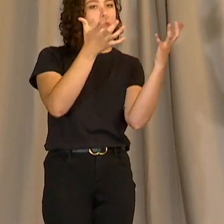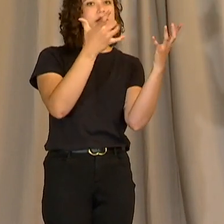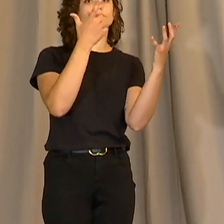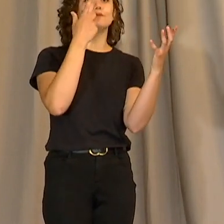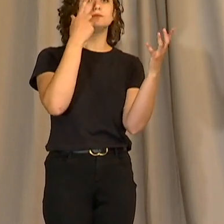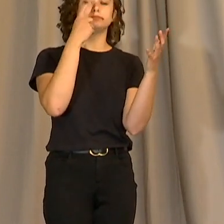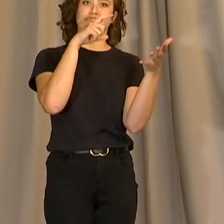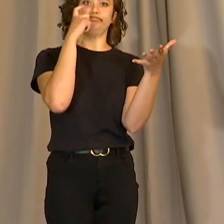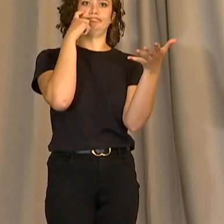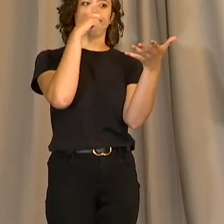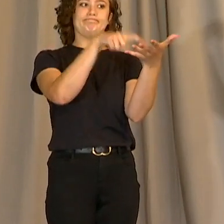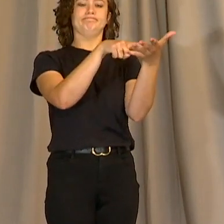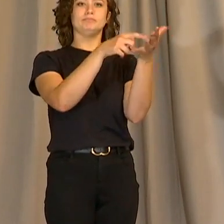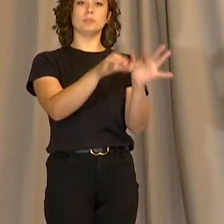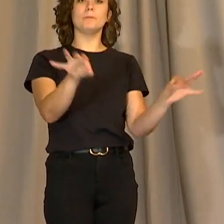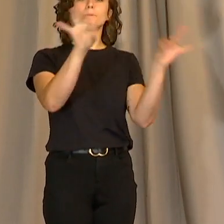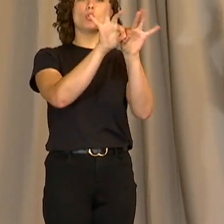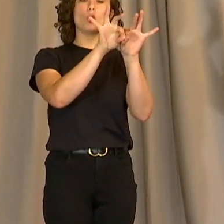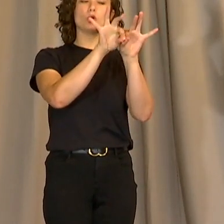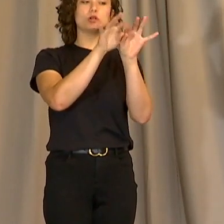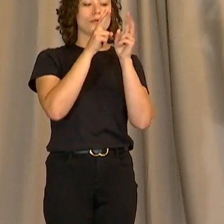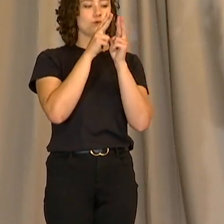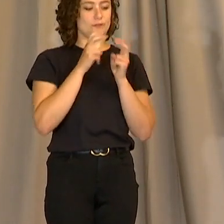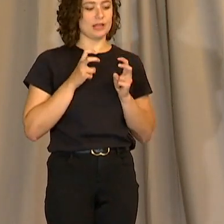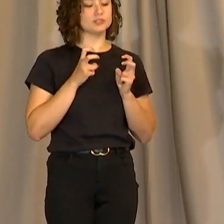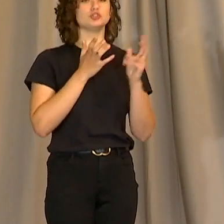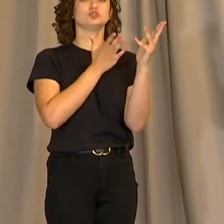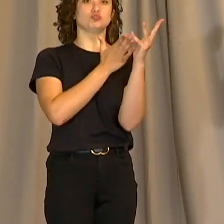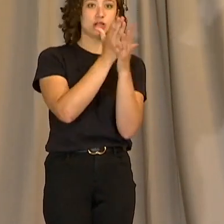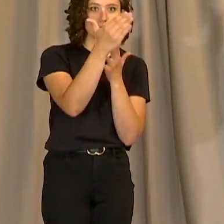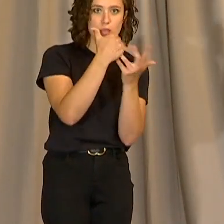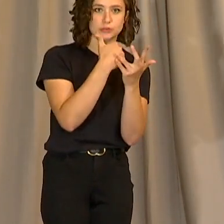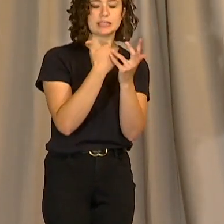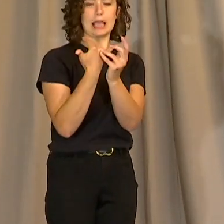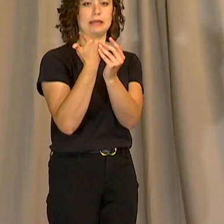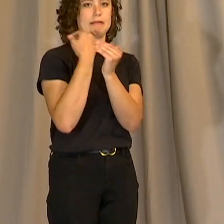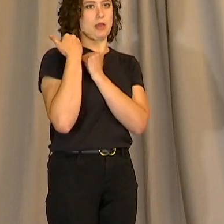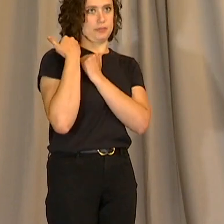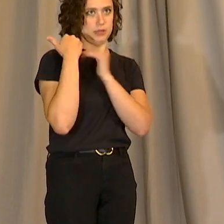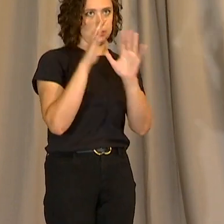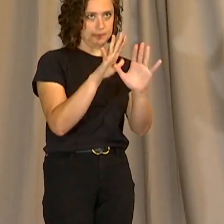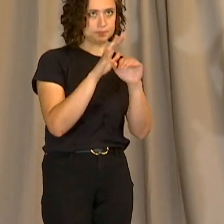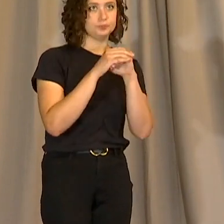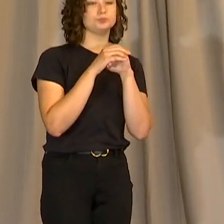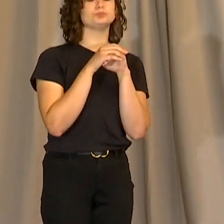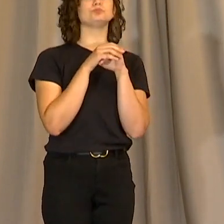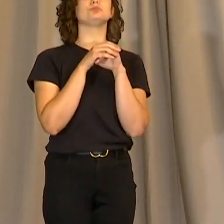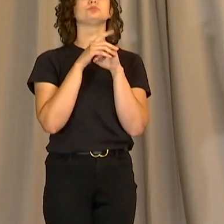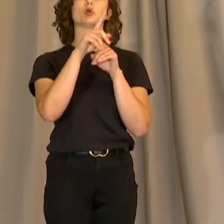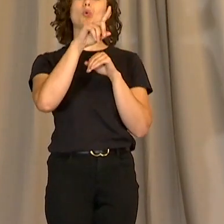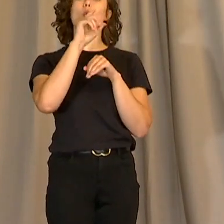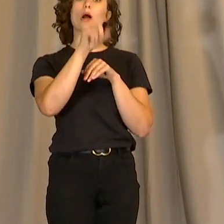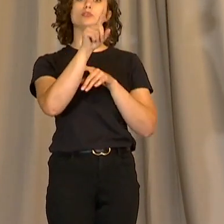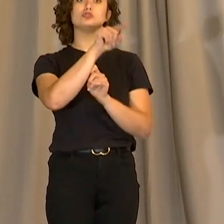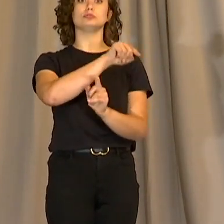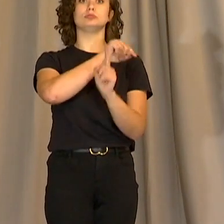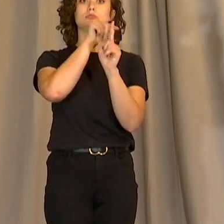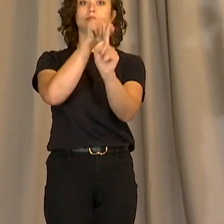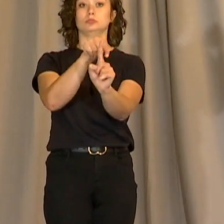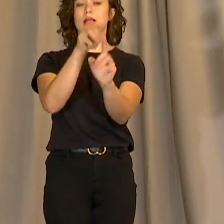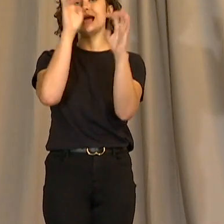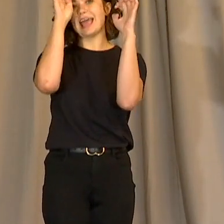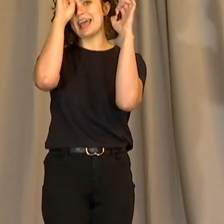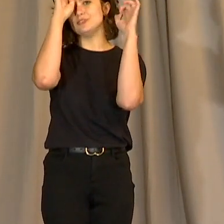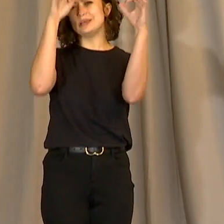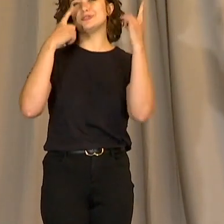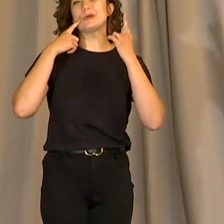of reflection, transparency, and accountability. And my question centers around educational